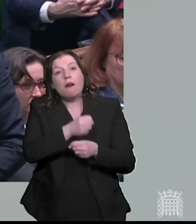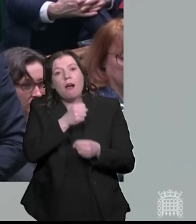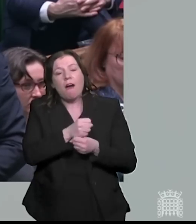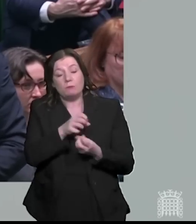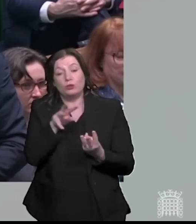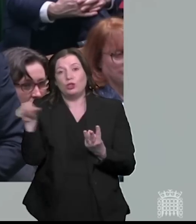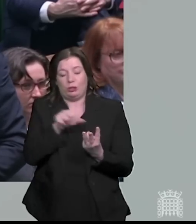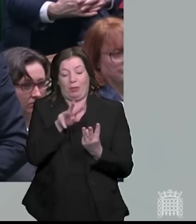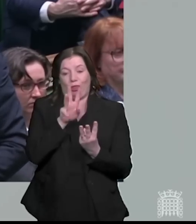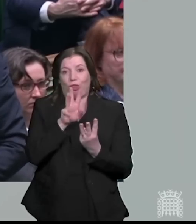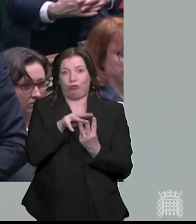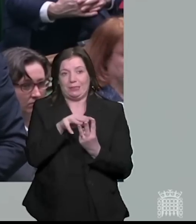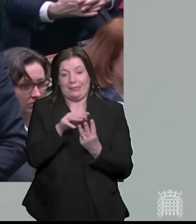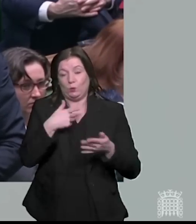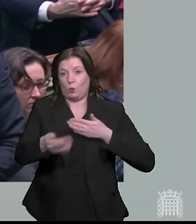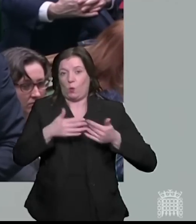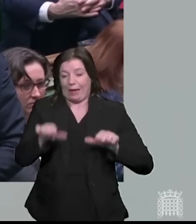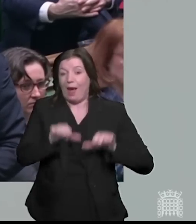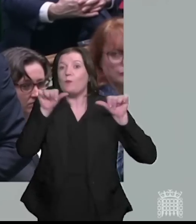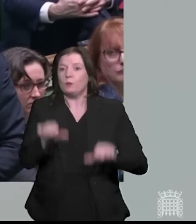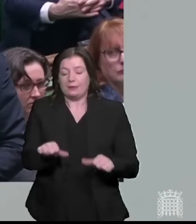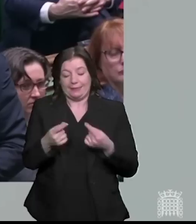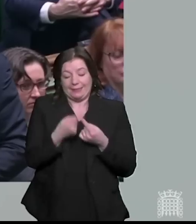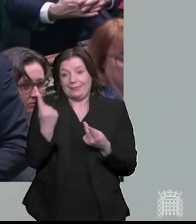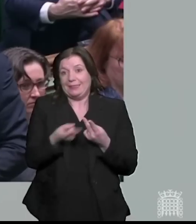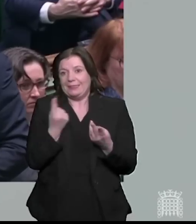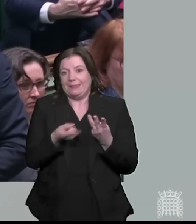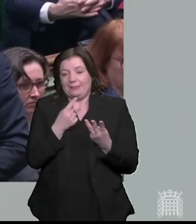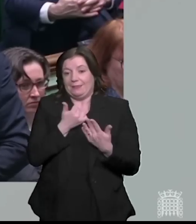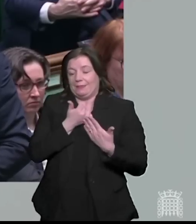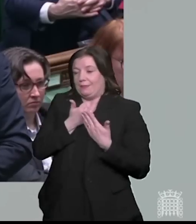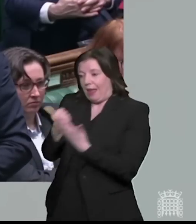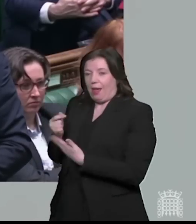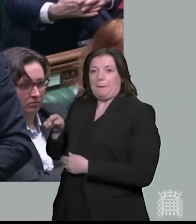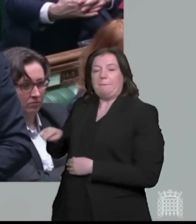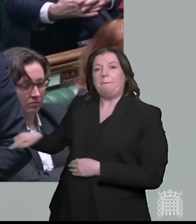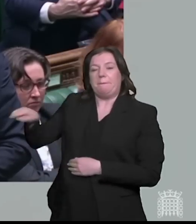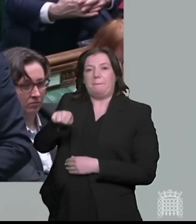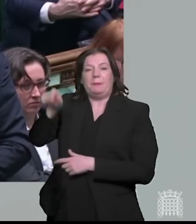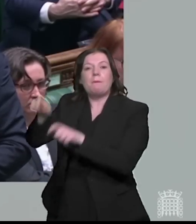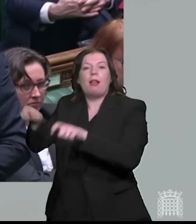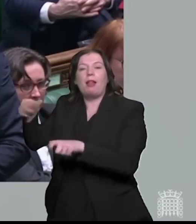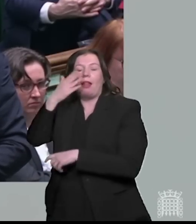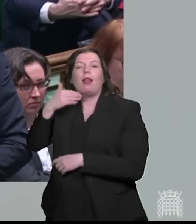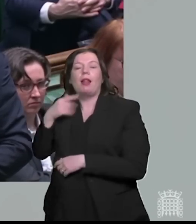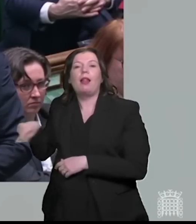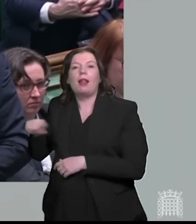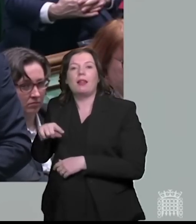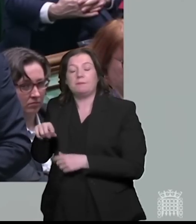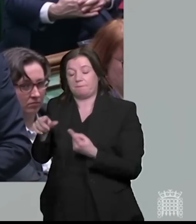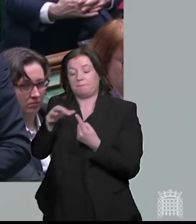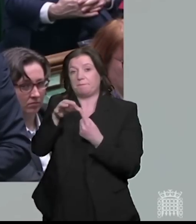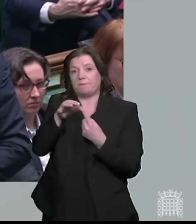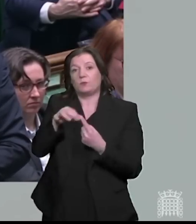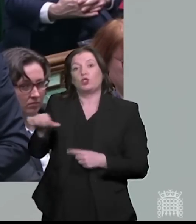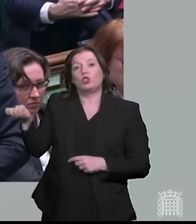urgent tasks, all of which ought to have been designed to deal with things which matter to the public. Firstly, to